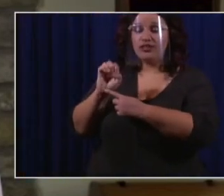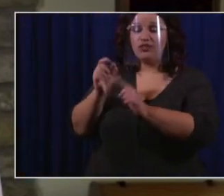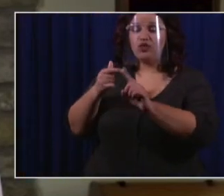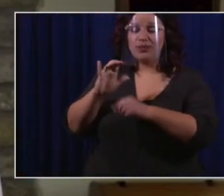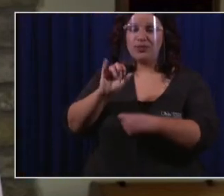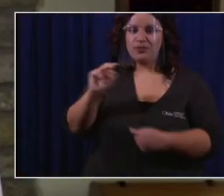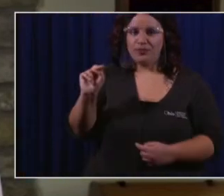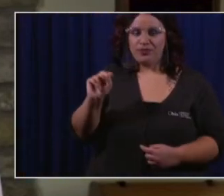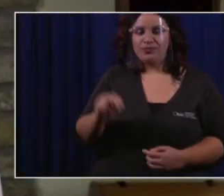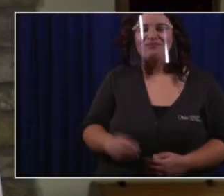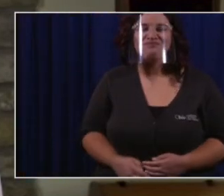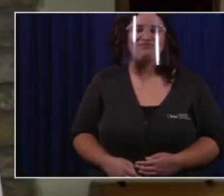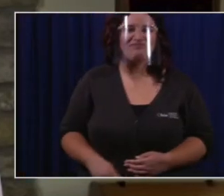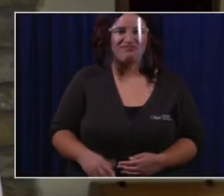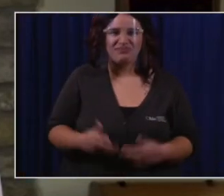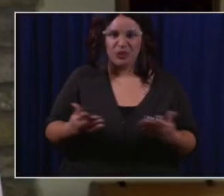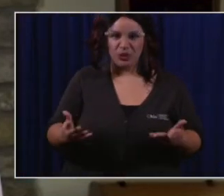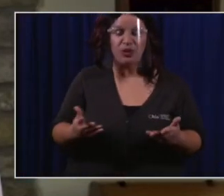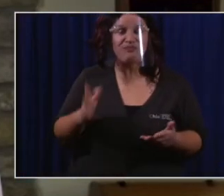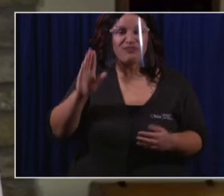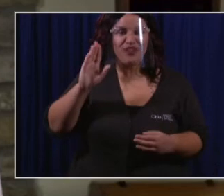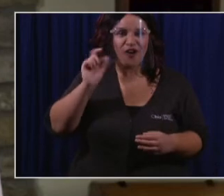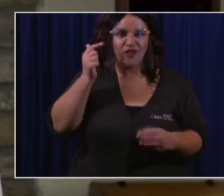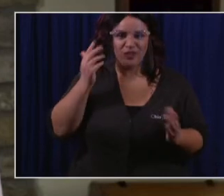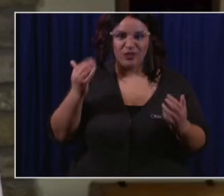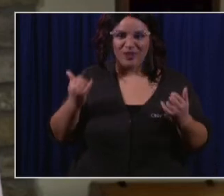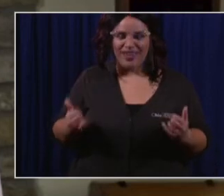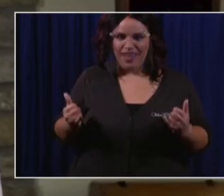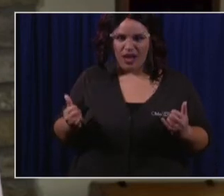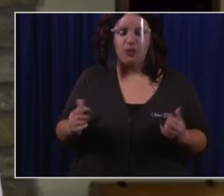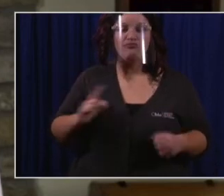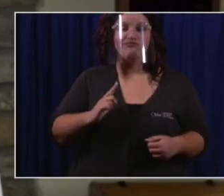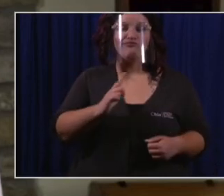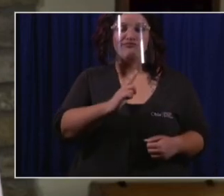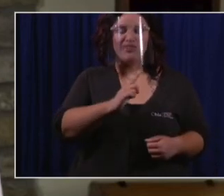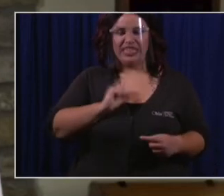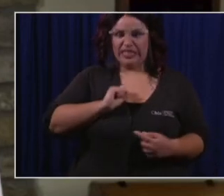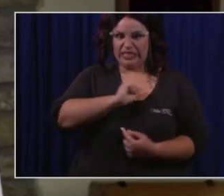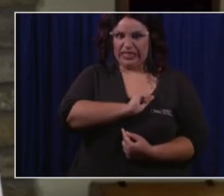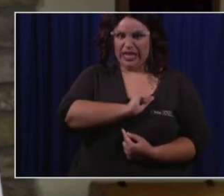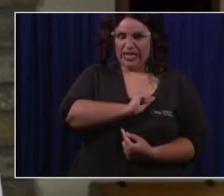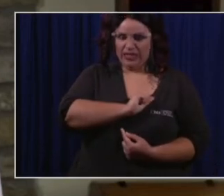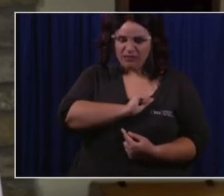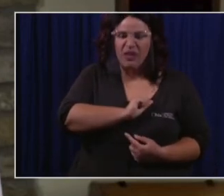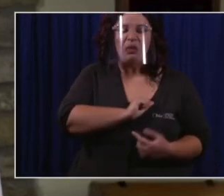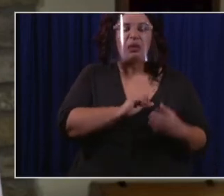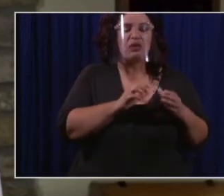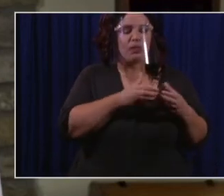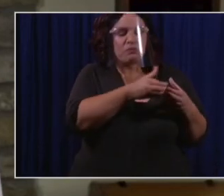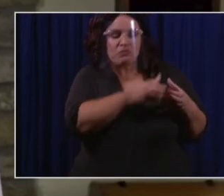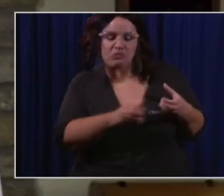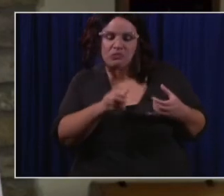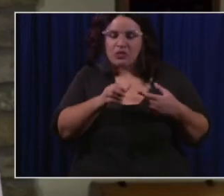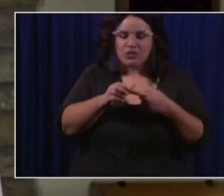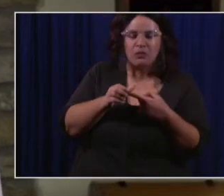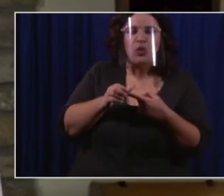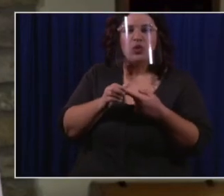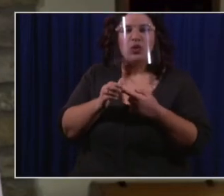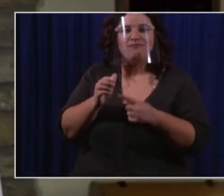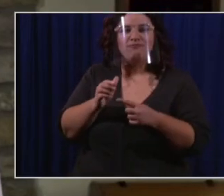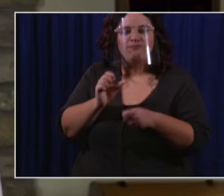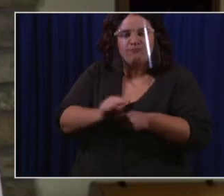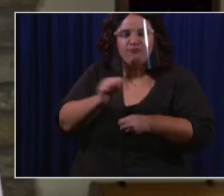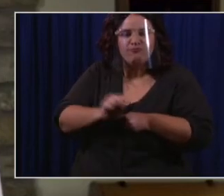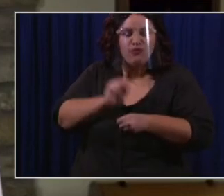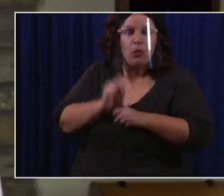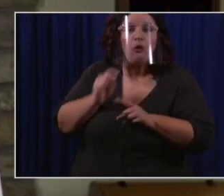there's a group of lawmakers in the Senate introducing legislation to lift that 10 p.m. last call or early bar